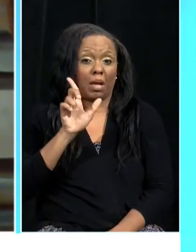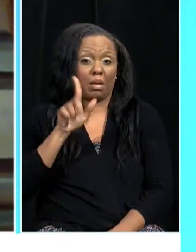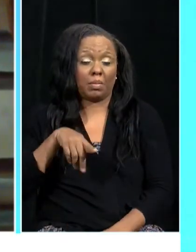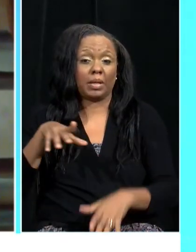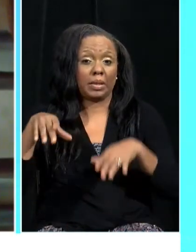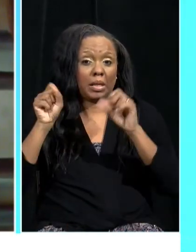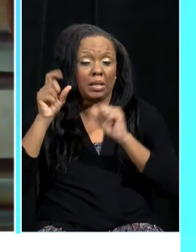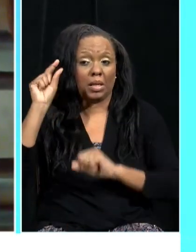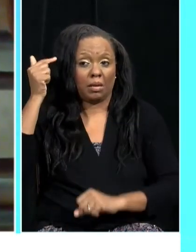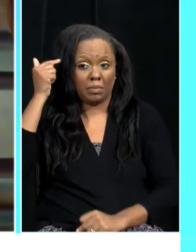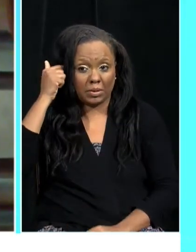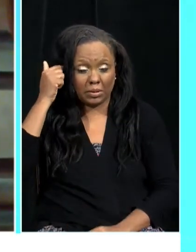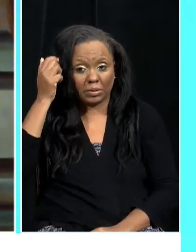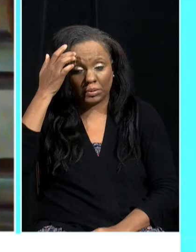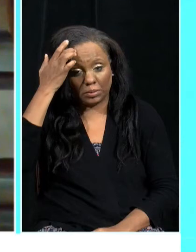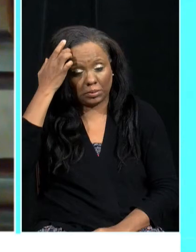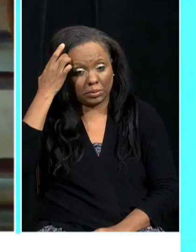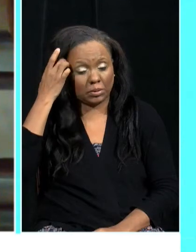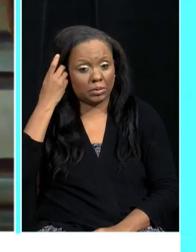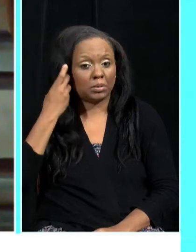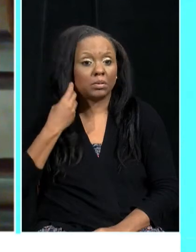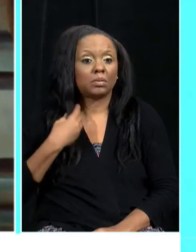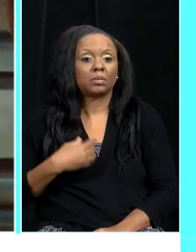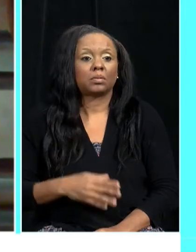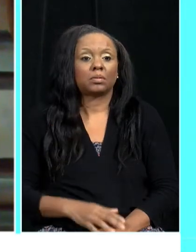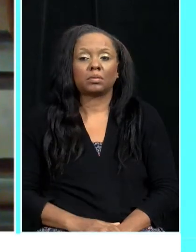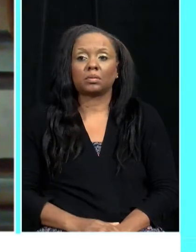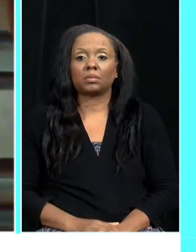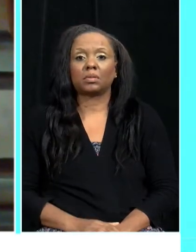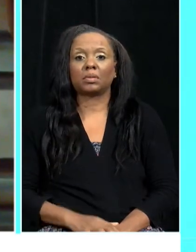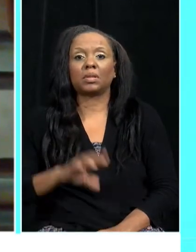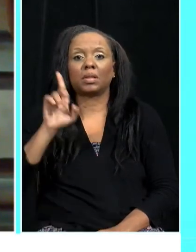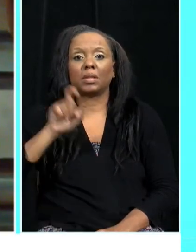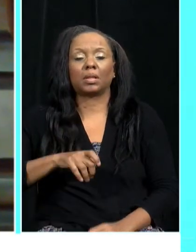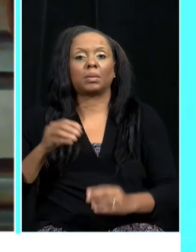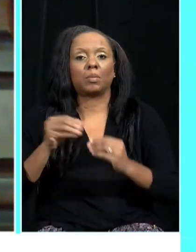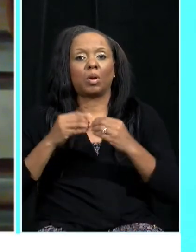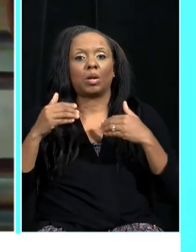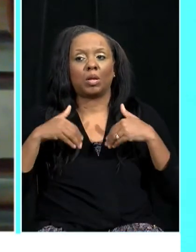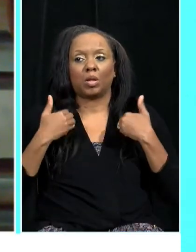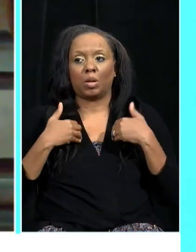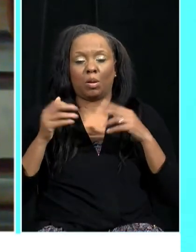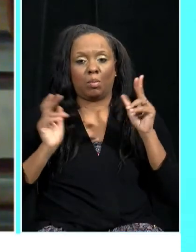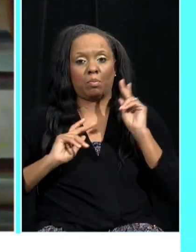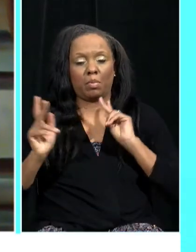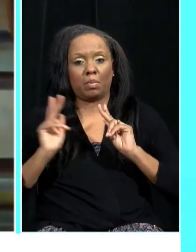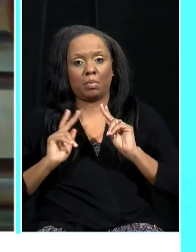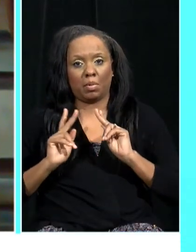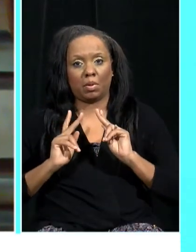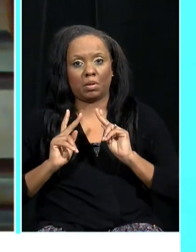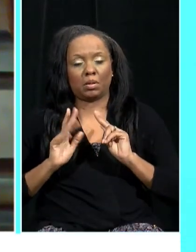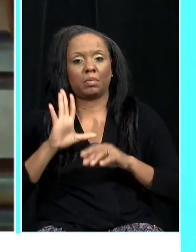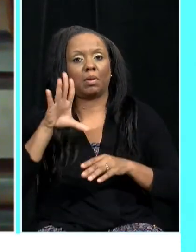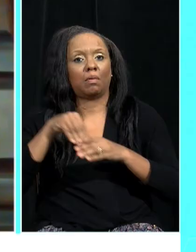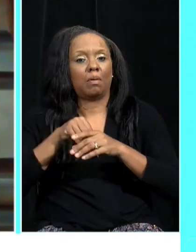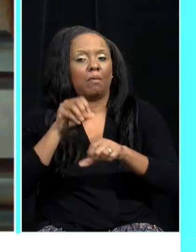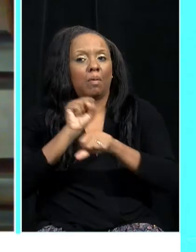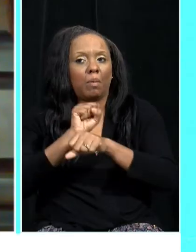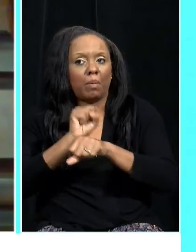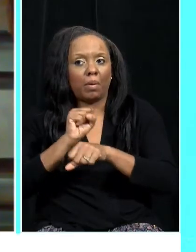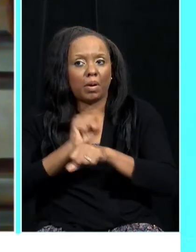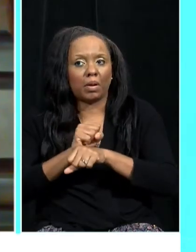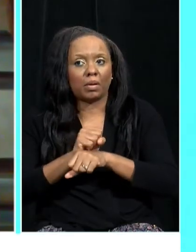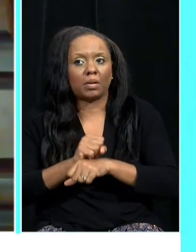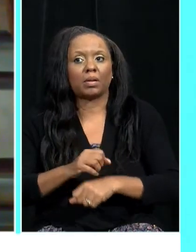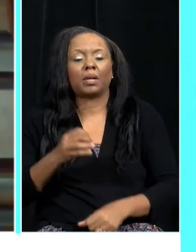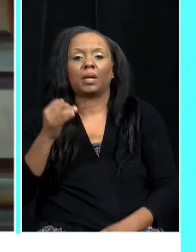really needing more and younger persons to contribute to the workforce. And if they're not making